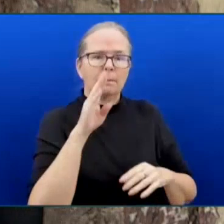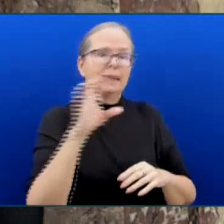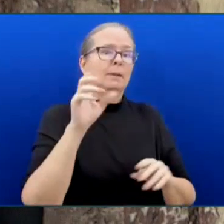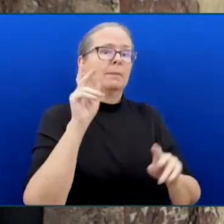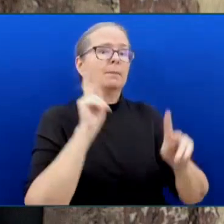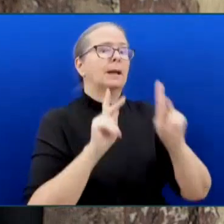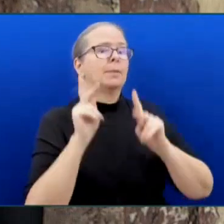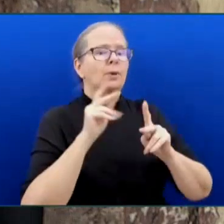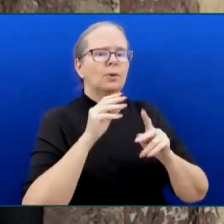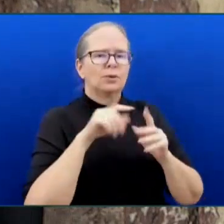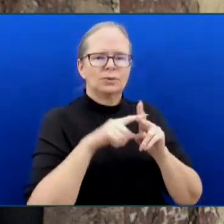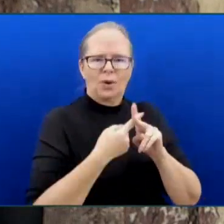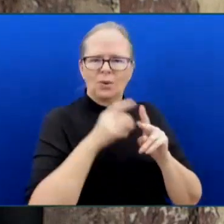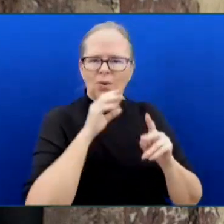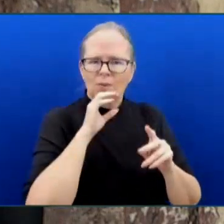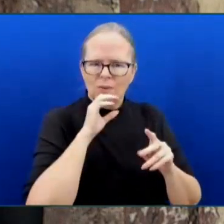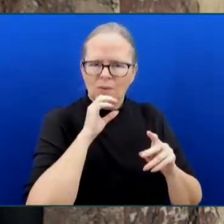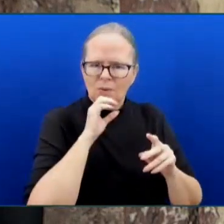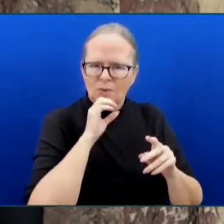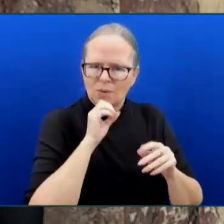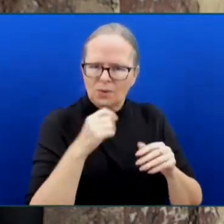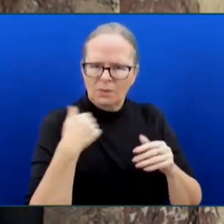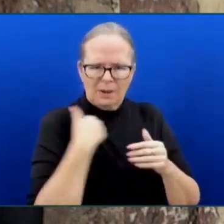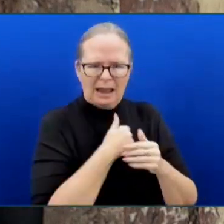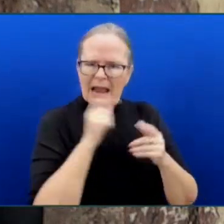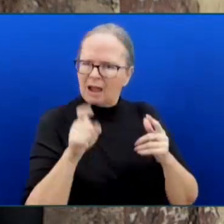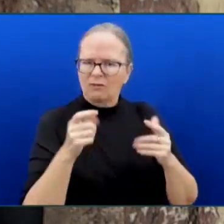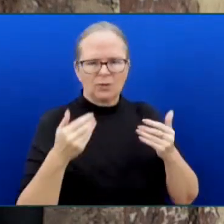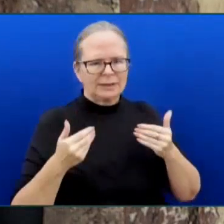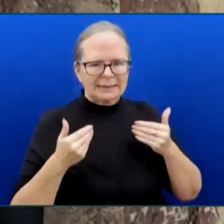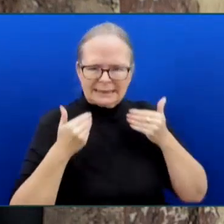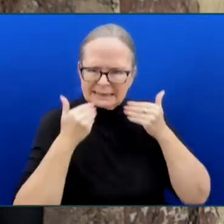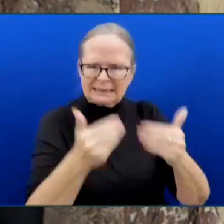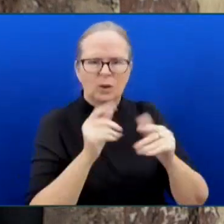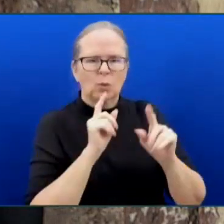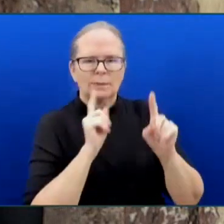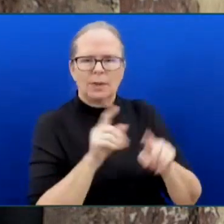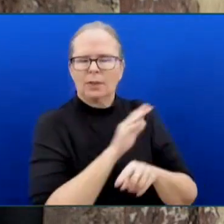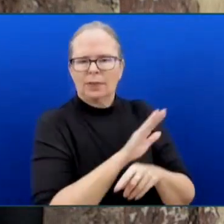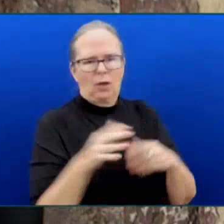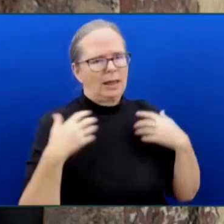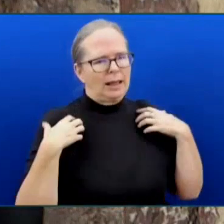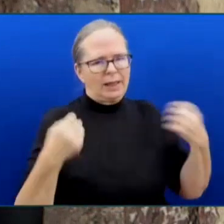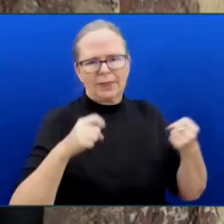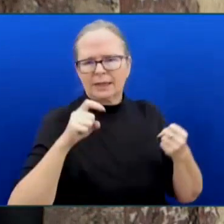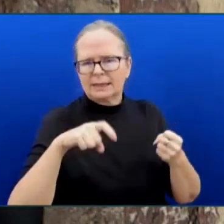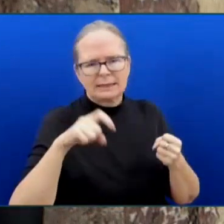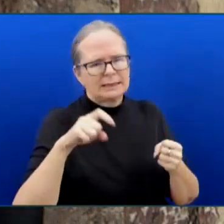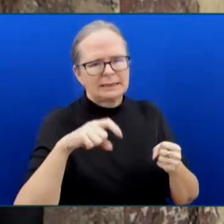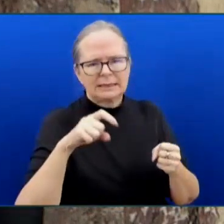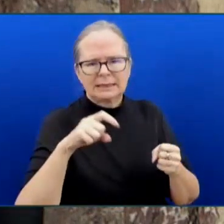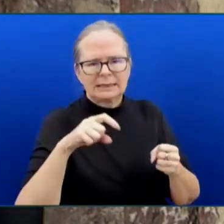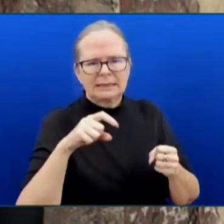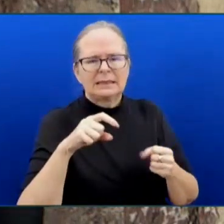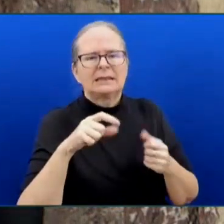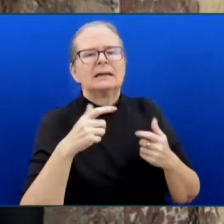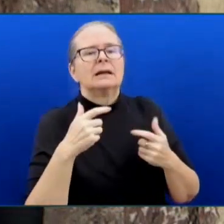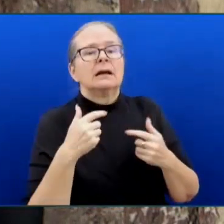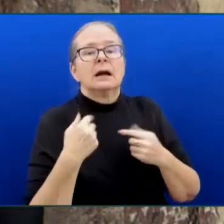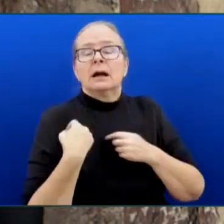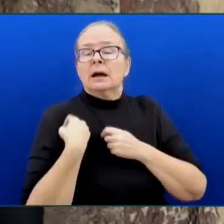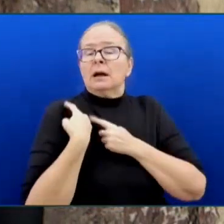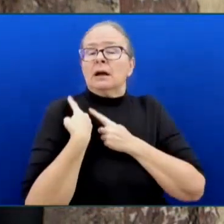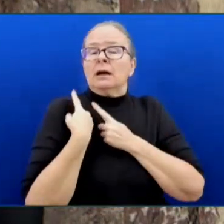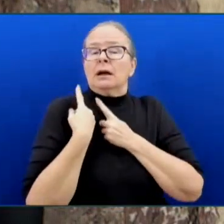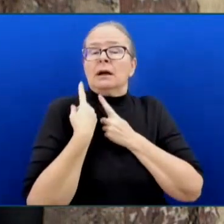going to continue to do this, and this contrasts, Honourable Speaker, with the underinvestment in cancer that occurred for at least a decade